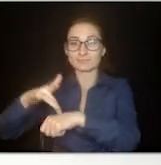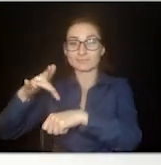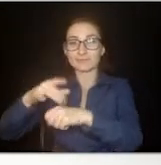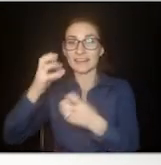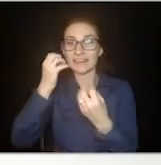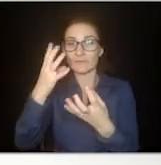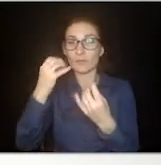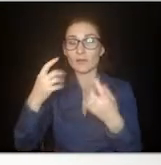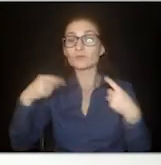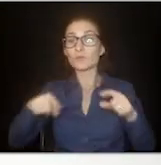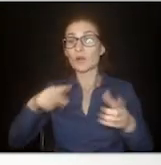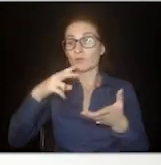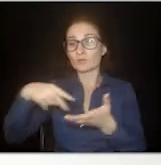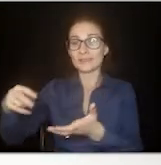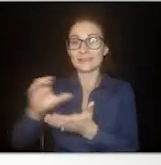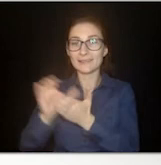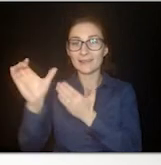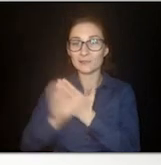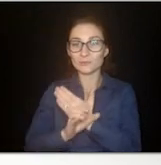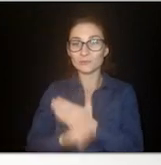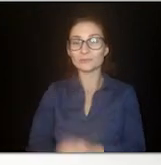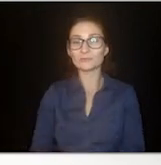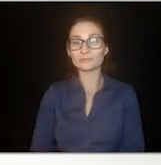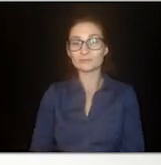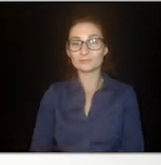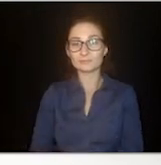while reading her calendar.